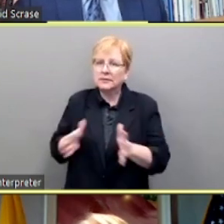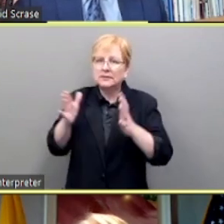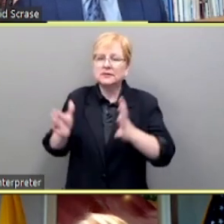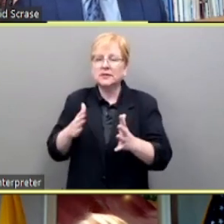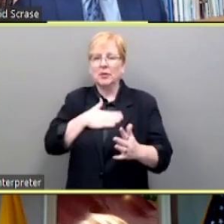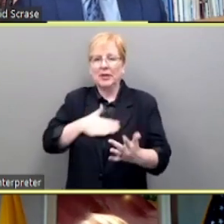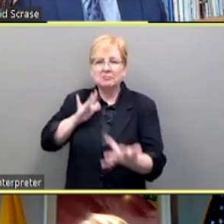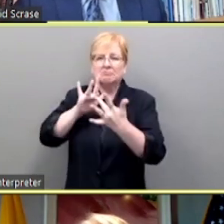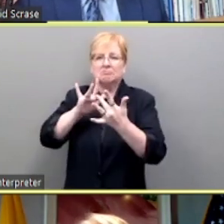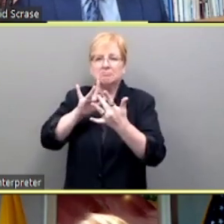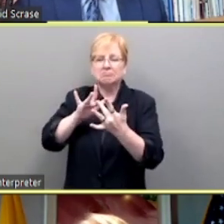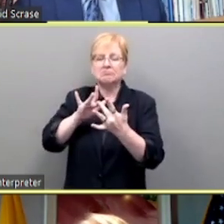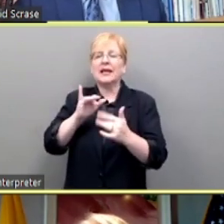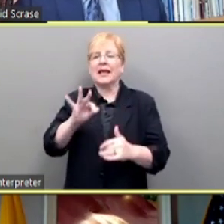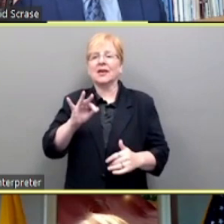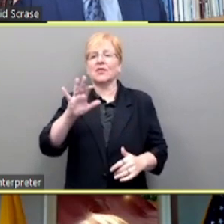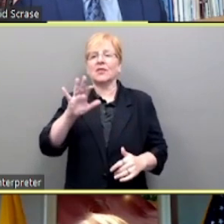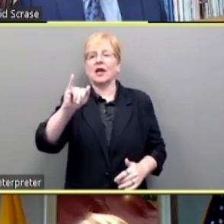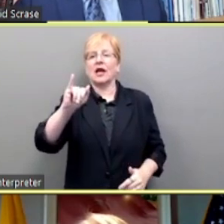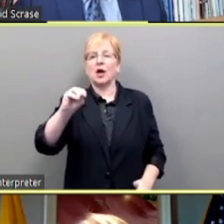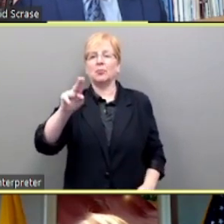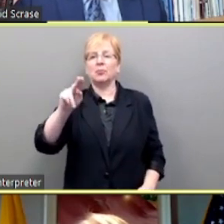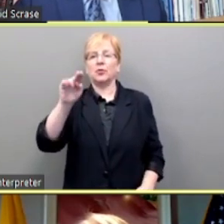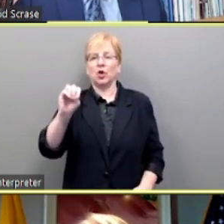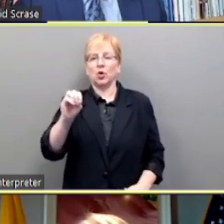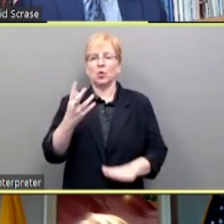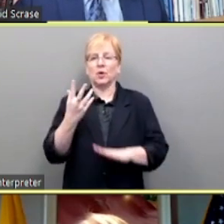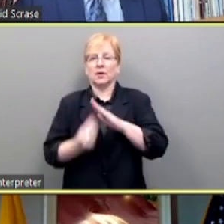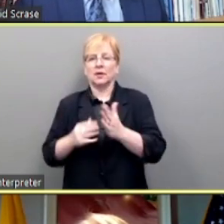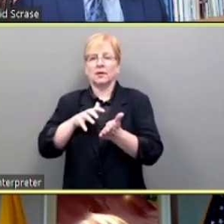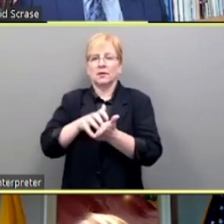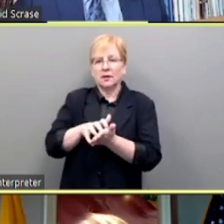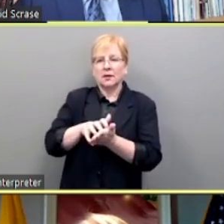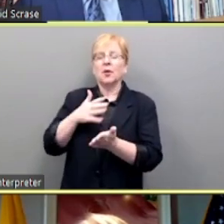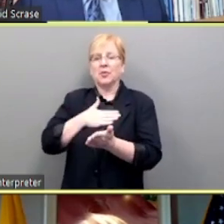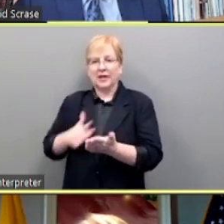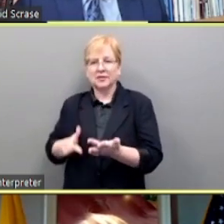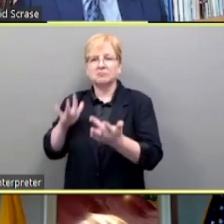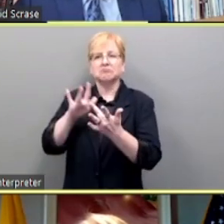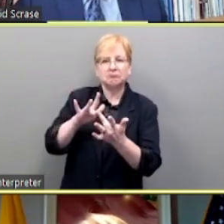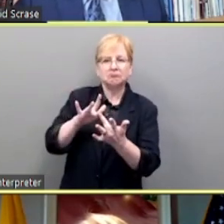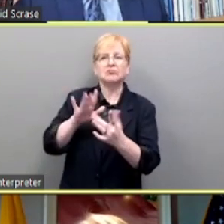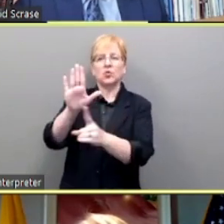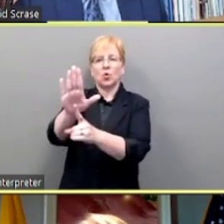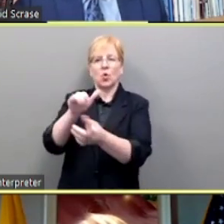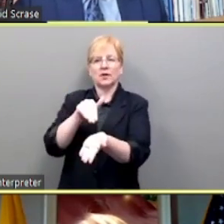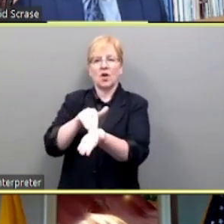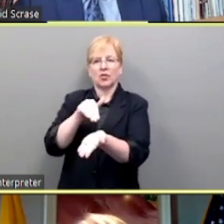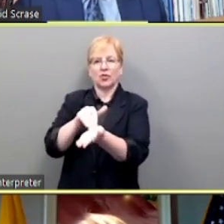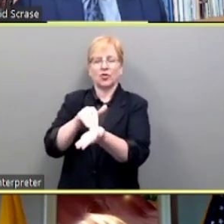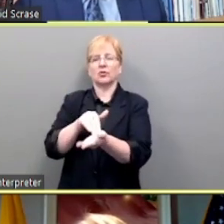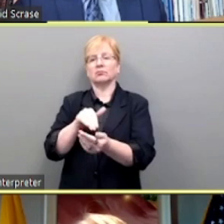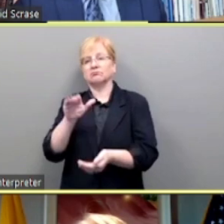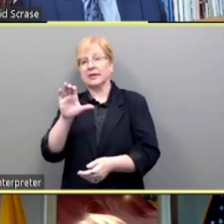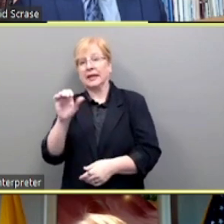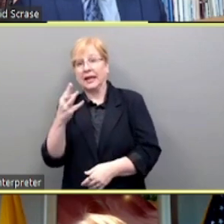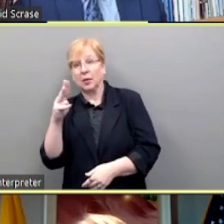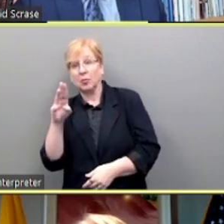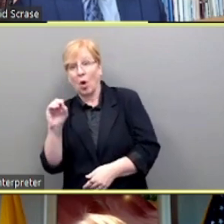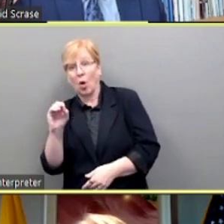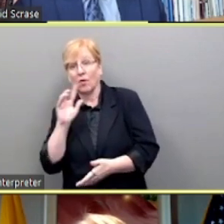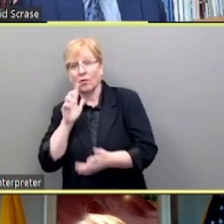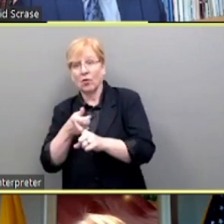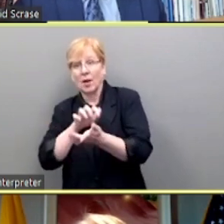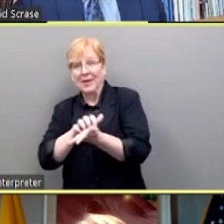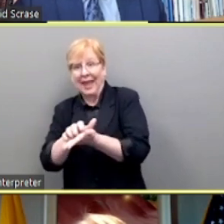immune deficiencies, organ transplants, active chemotherapy to really get out there and get that third shot, because it will